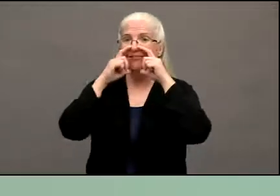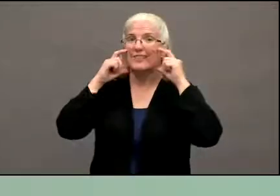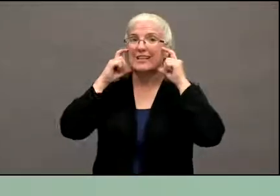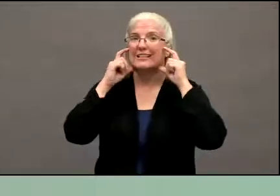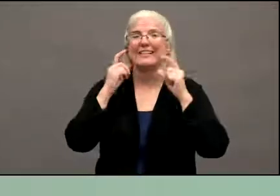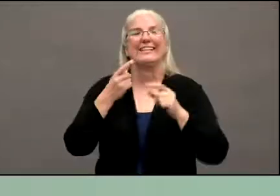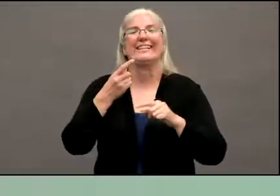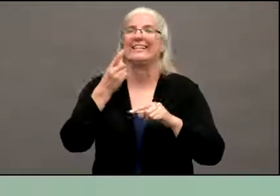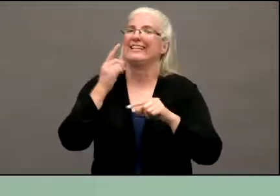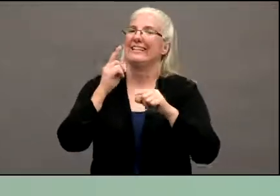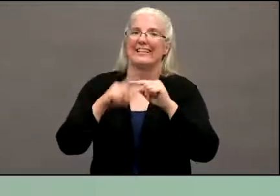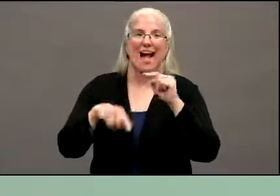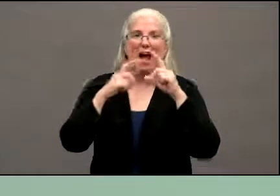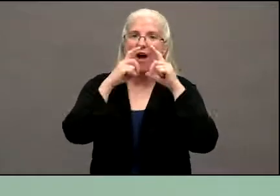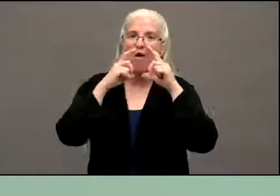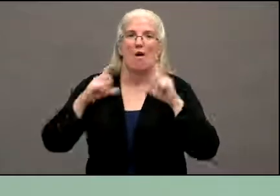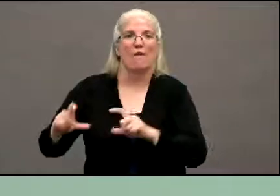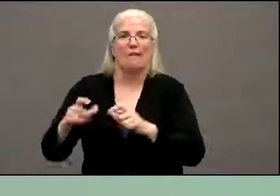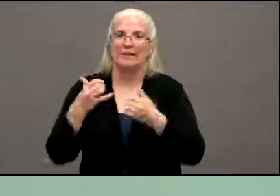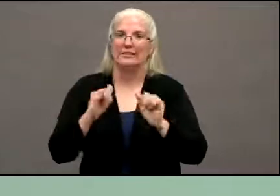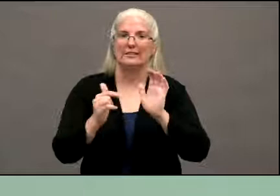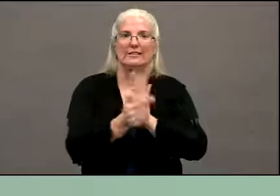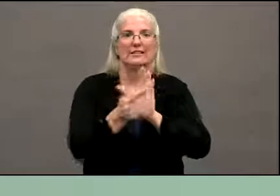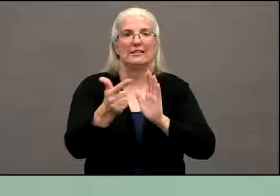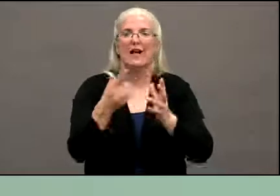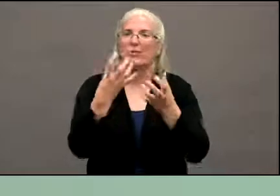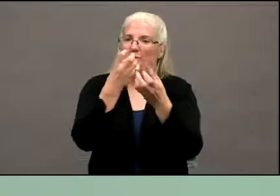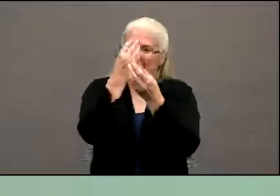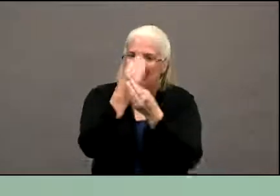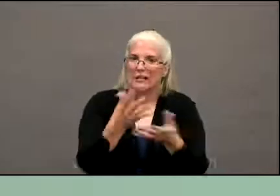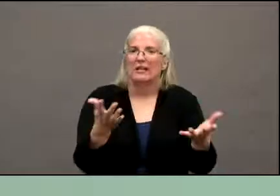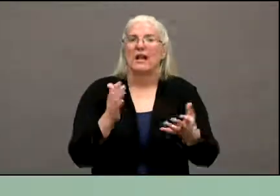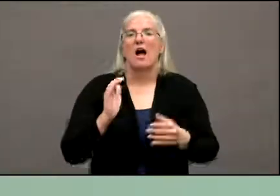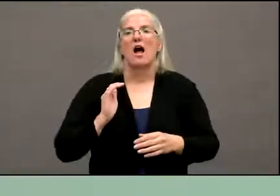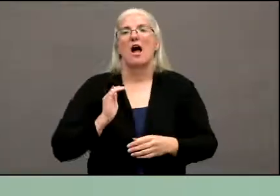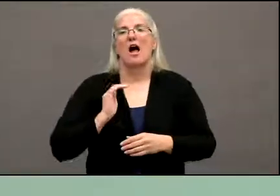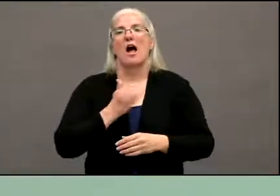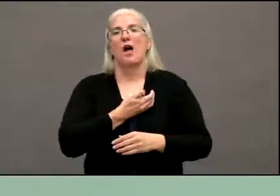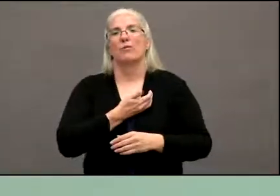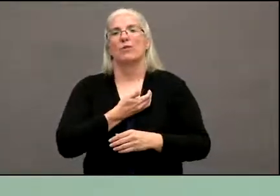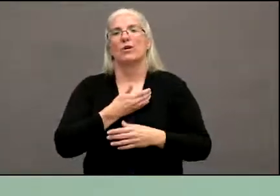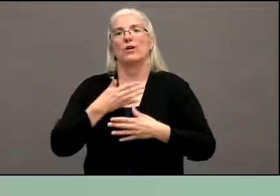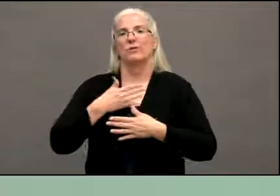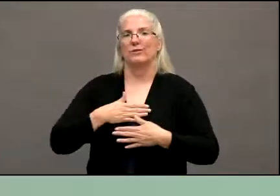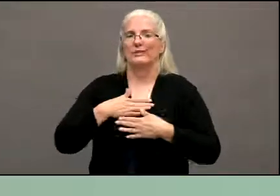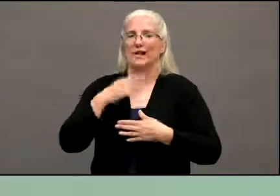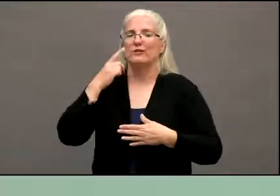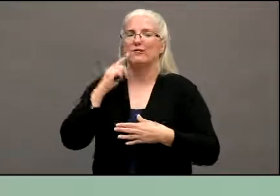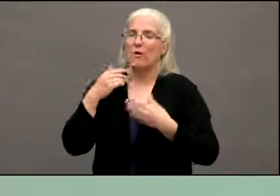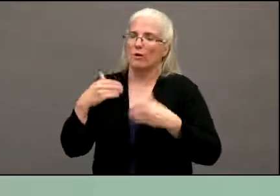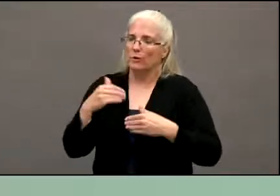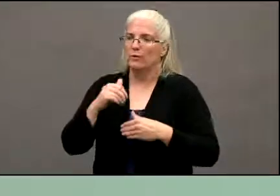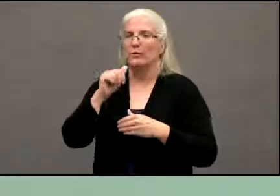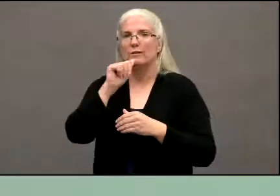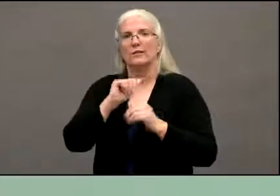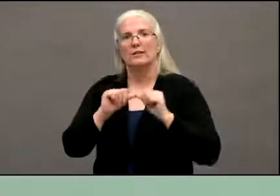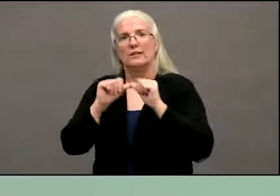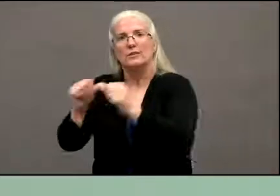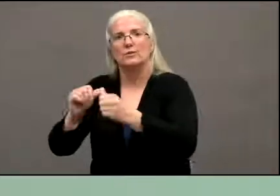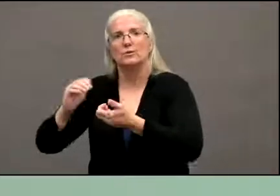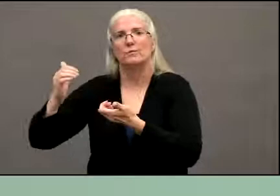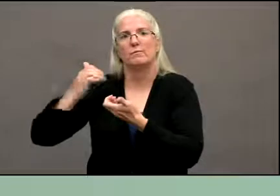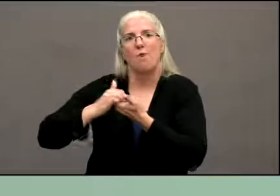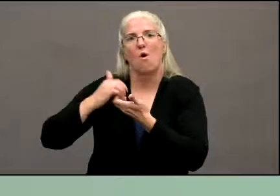I just want to let you all know, our appreciation for your continued partnership with us to develop